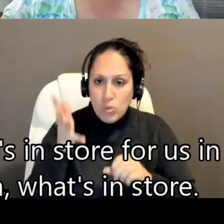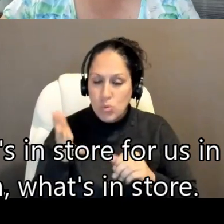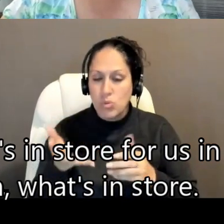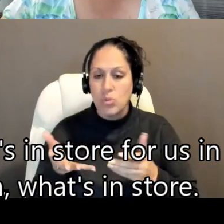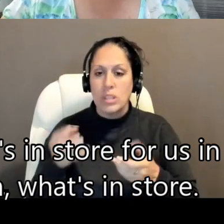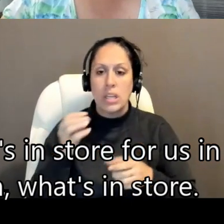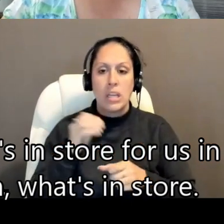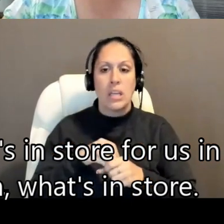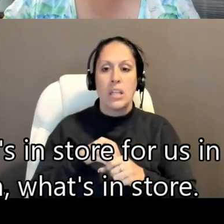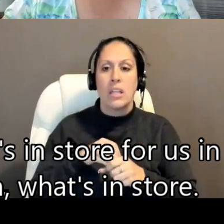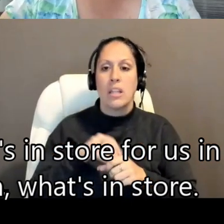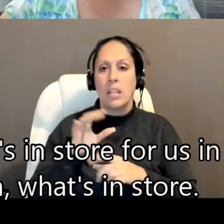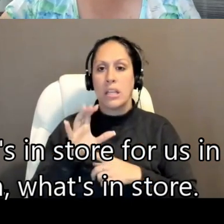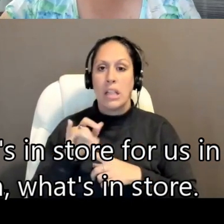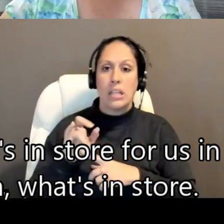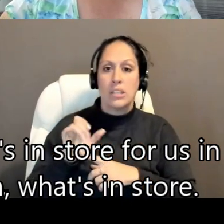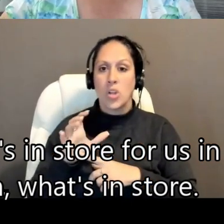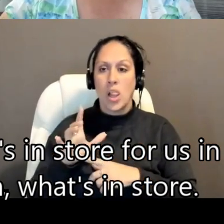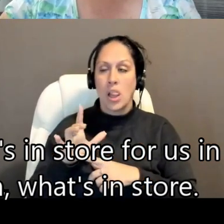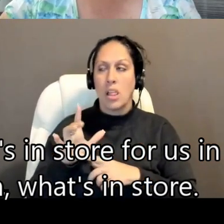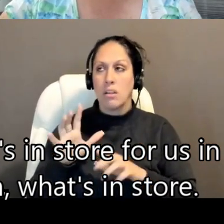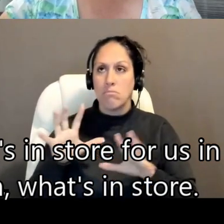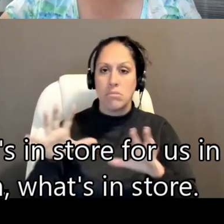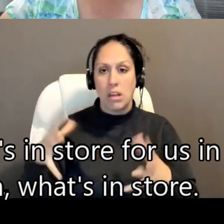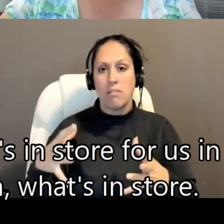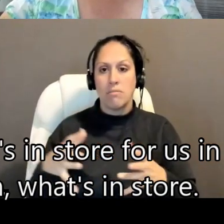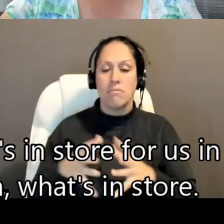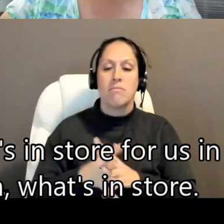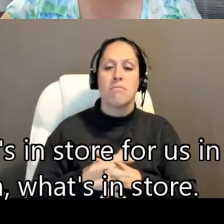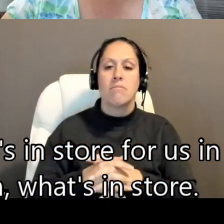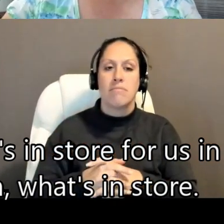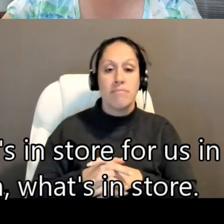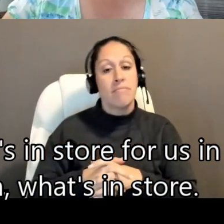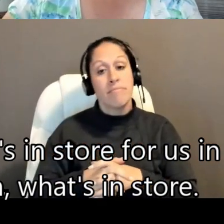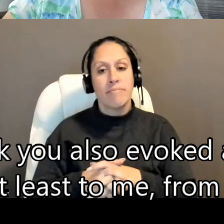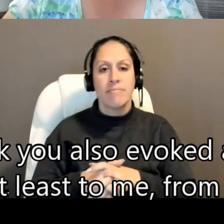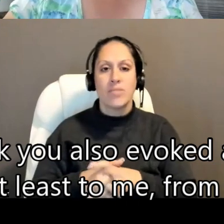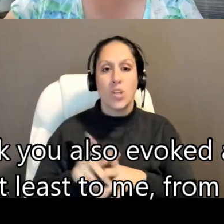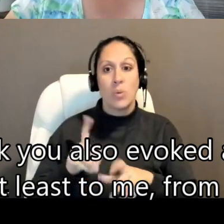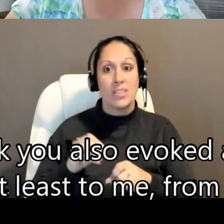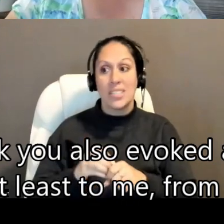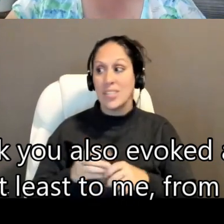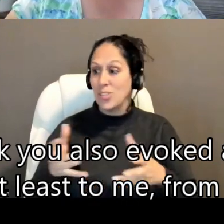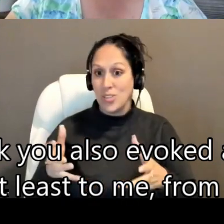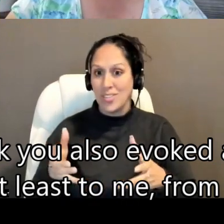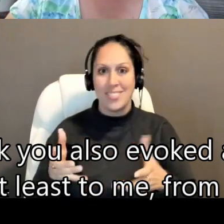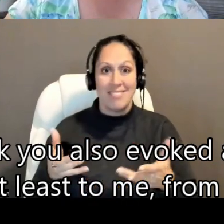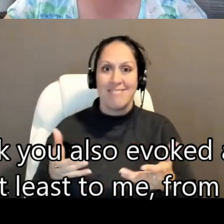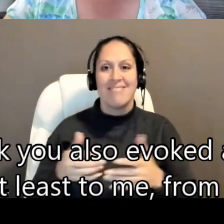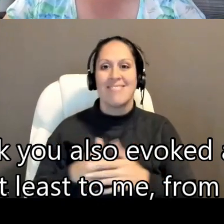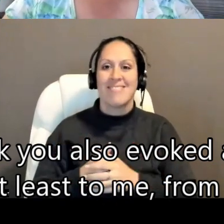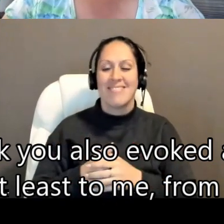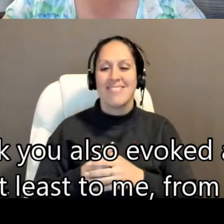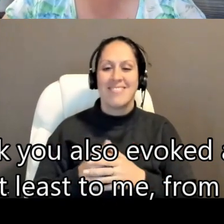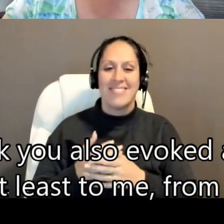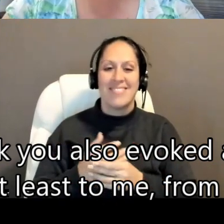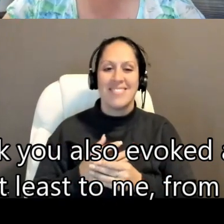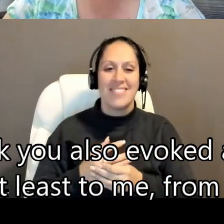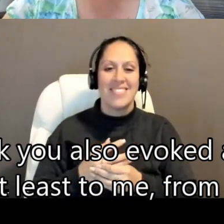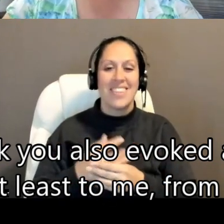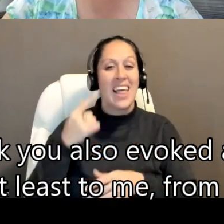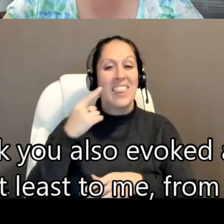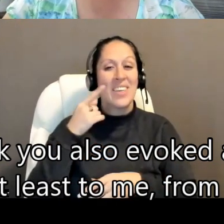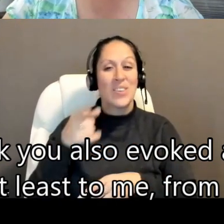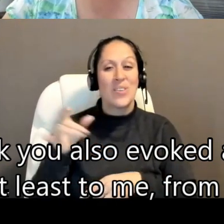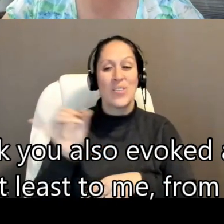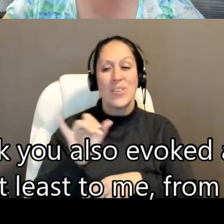in the classical canon. Oh, yeah. What's in store? Oh, goodness. Ken, I think you